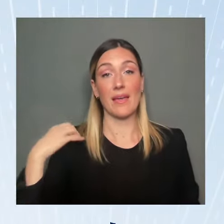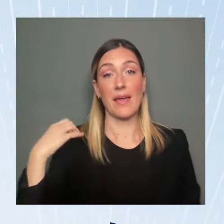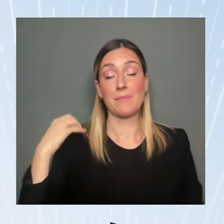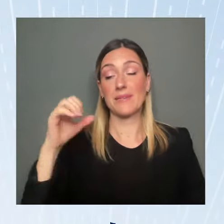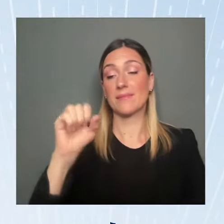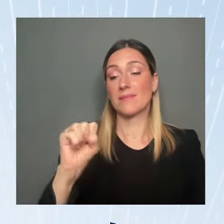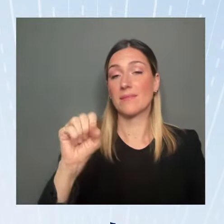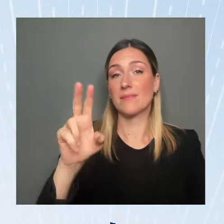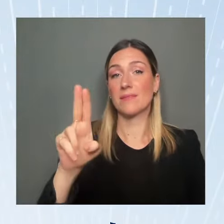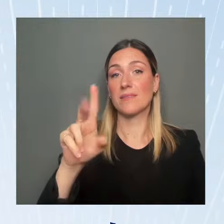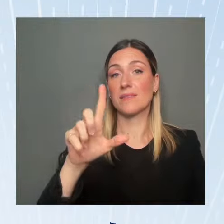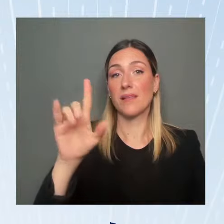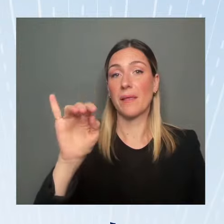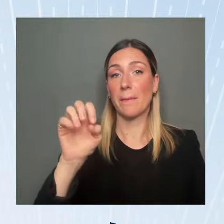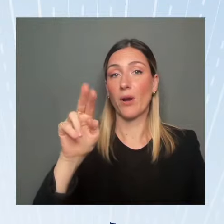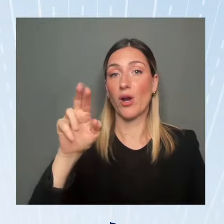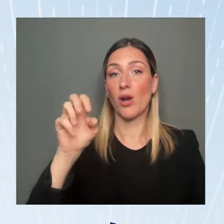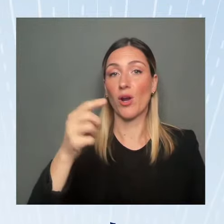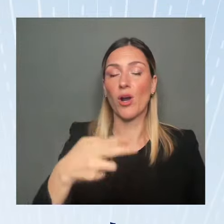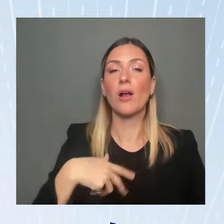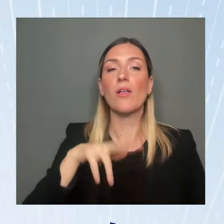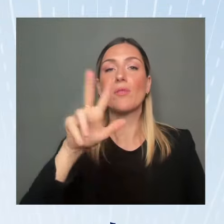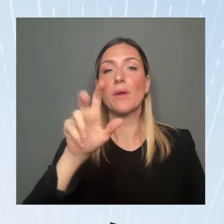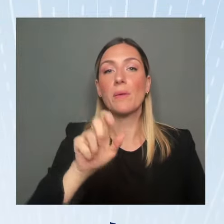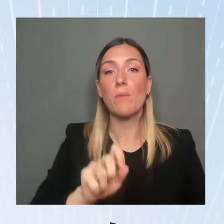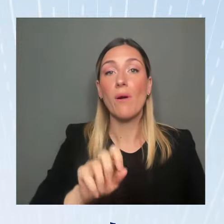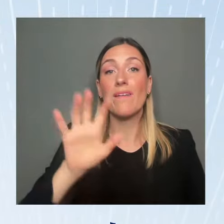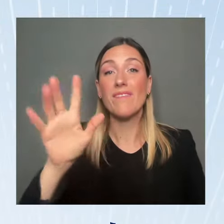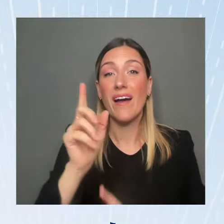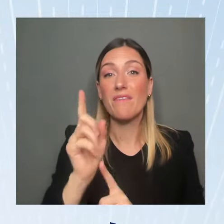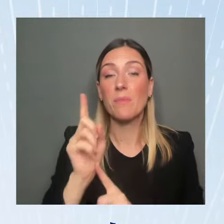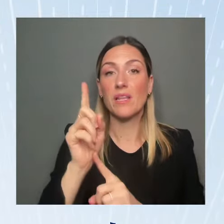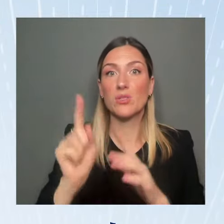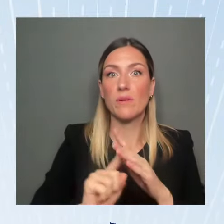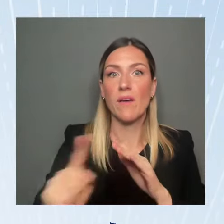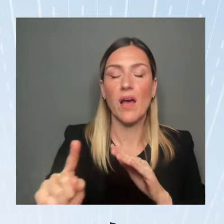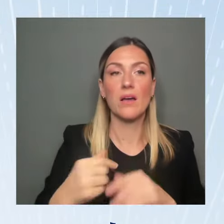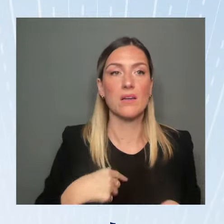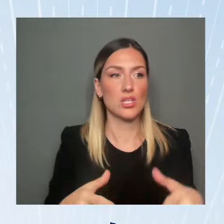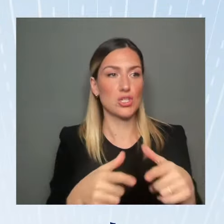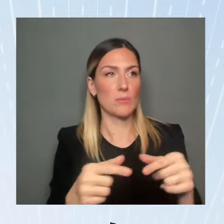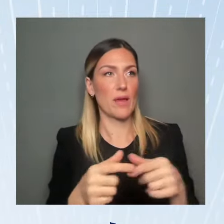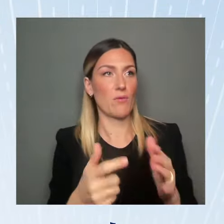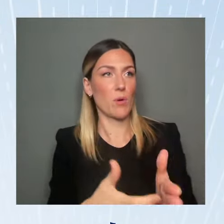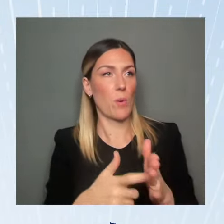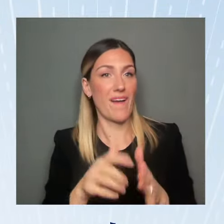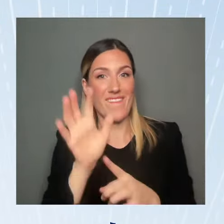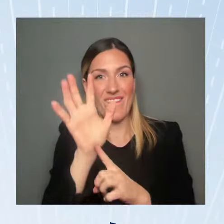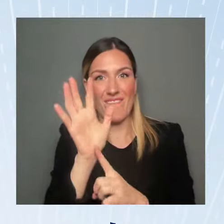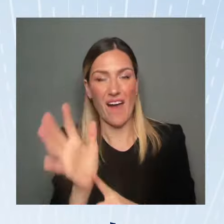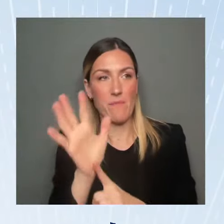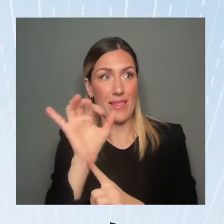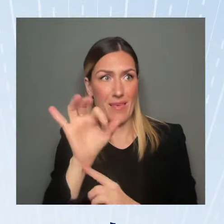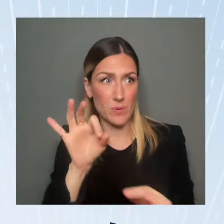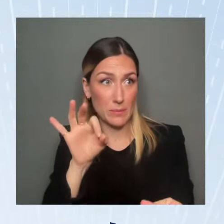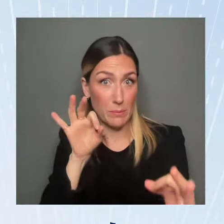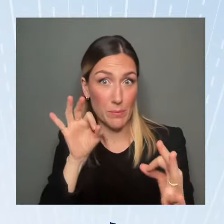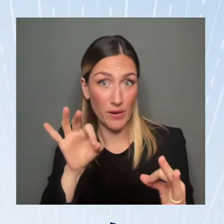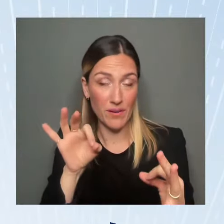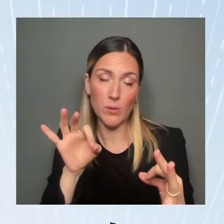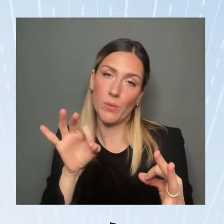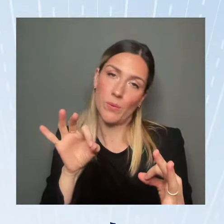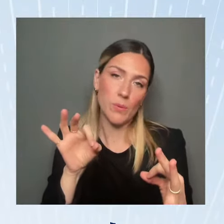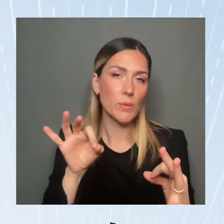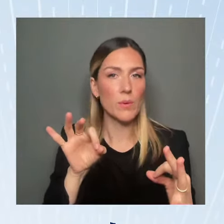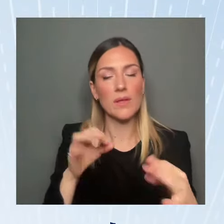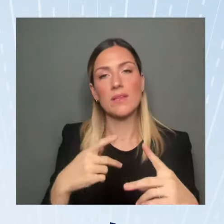him 3.5 minutes to evacuate Miracle on the Hudson. The Japan Airline incident took 5 minutes, and that was an ideal scenario. So let's figure out what